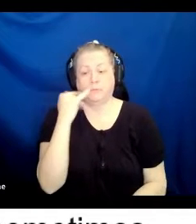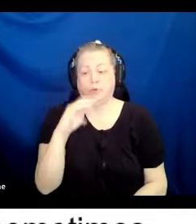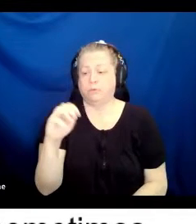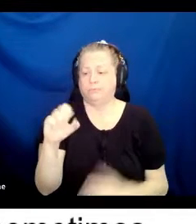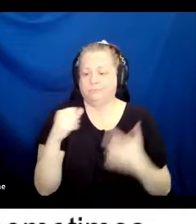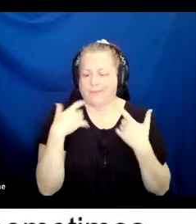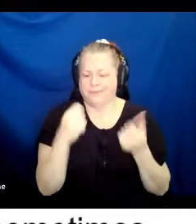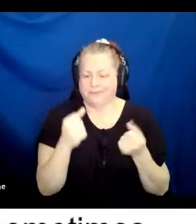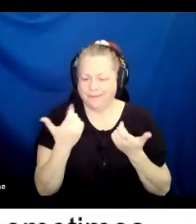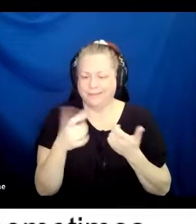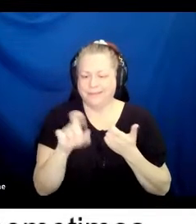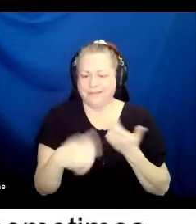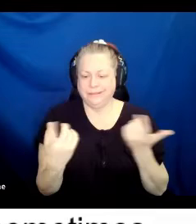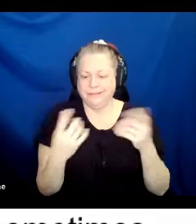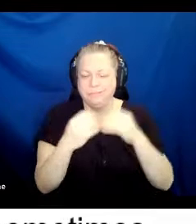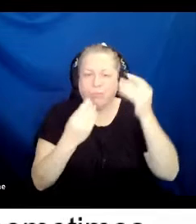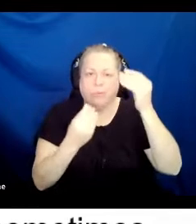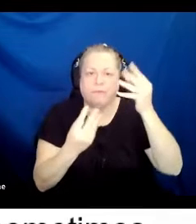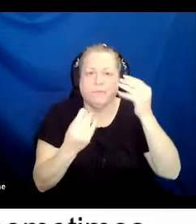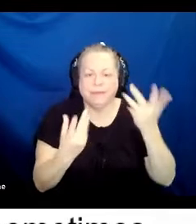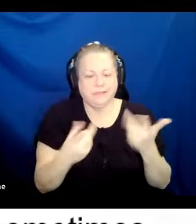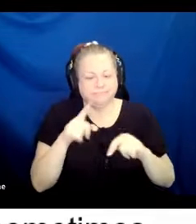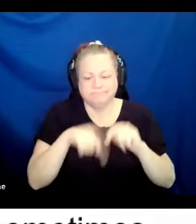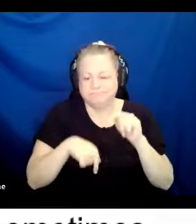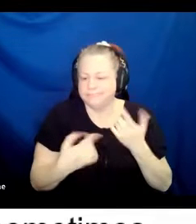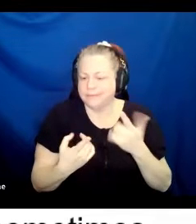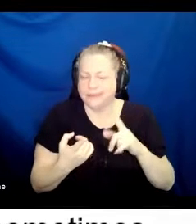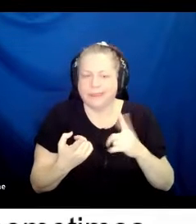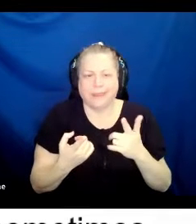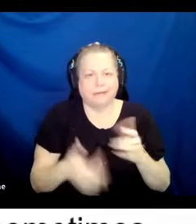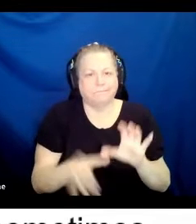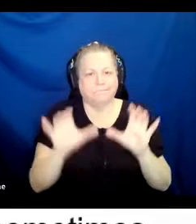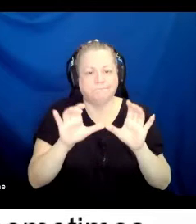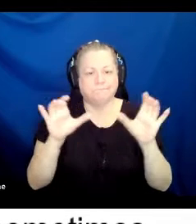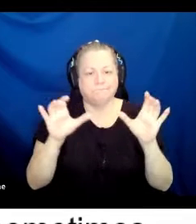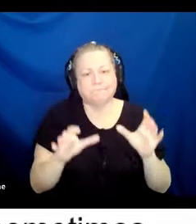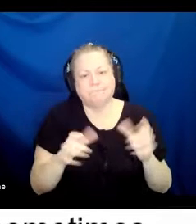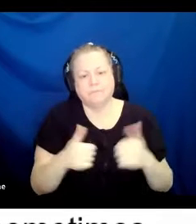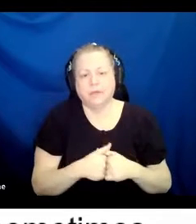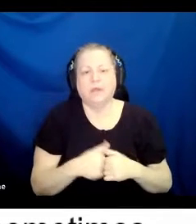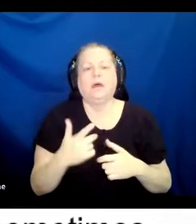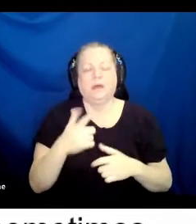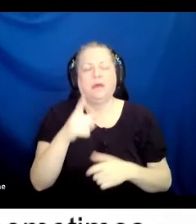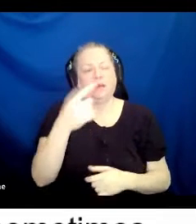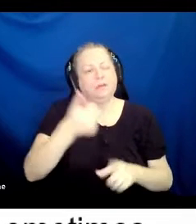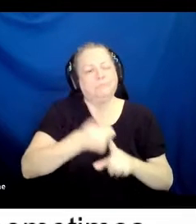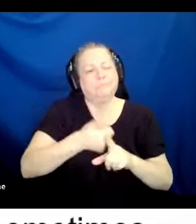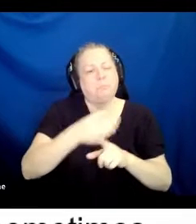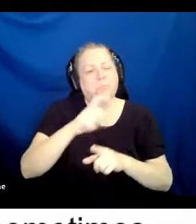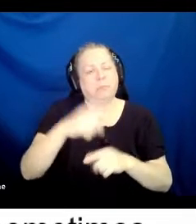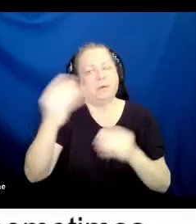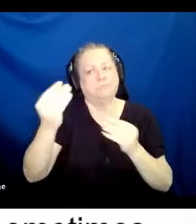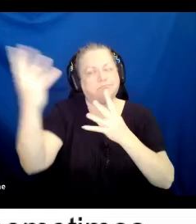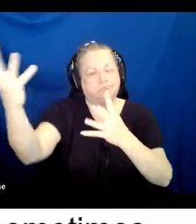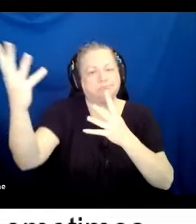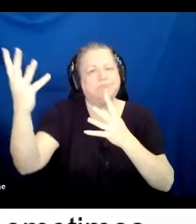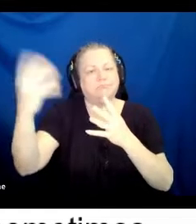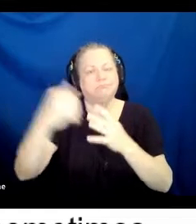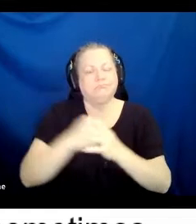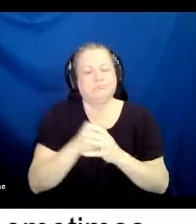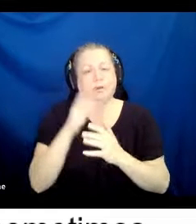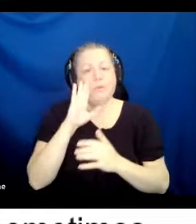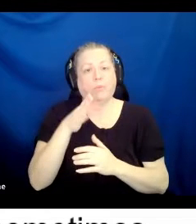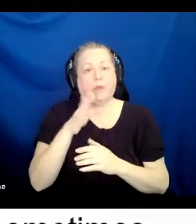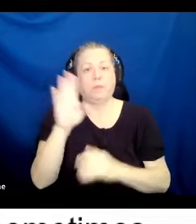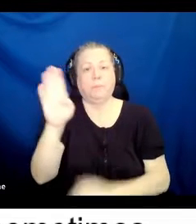enough information to automatically renew a member, members will need to report new information, and they will get a renewal form in a